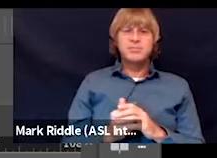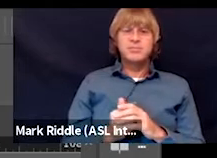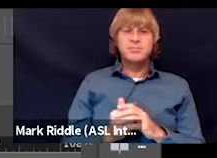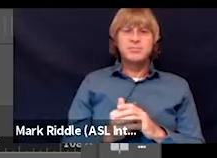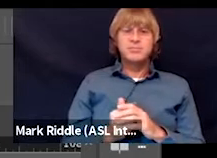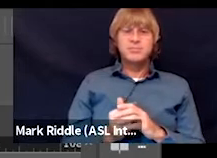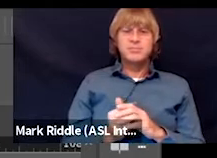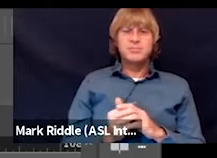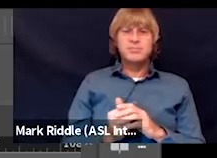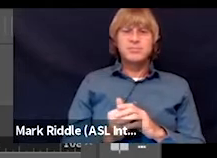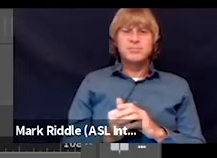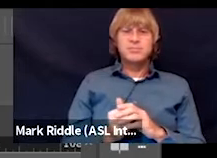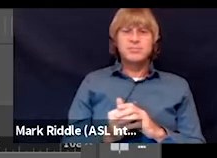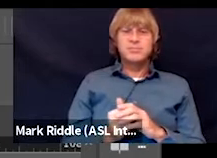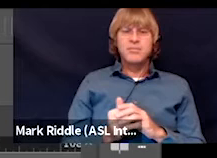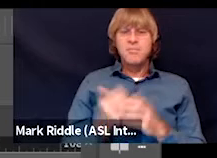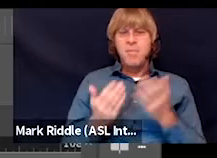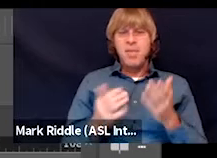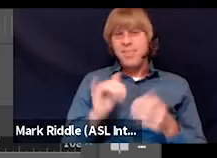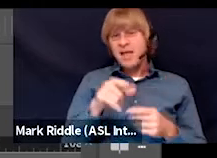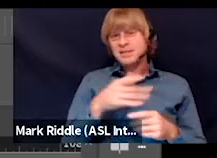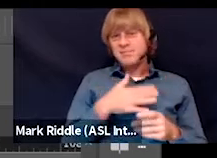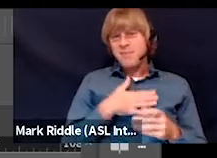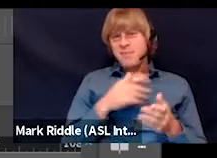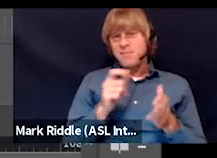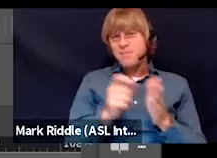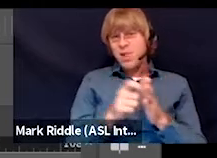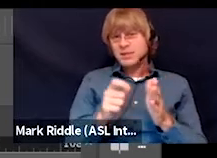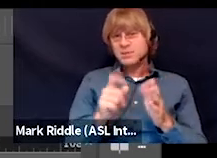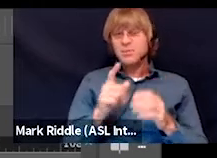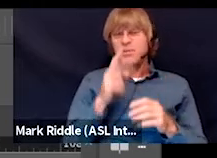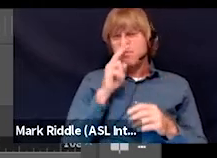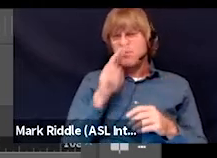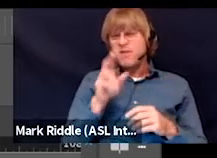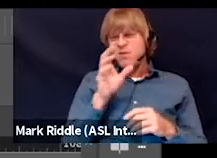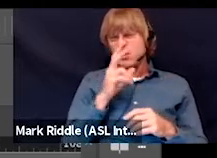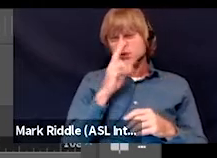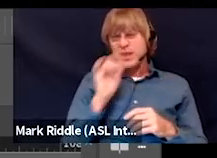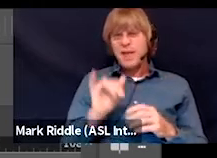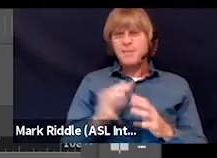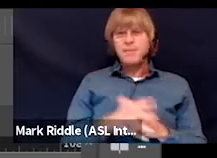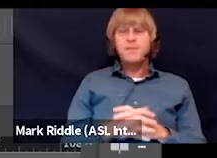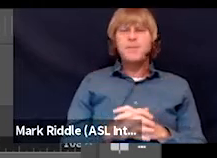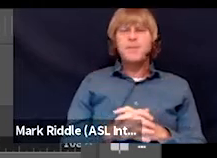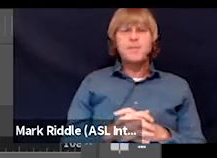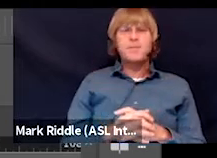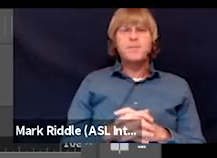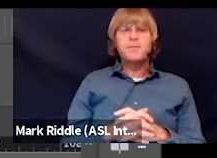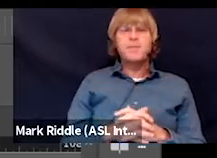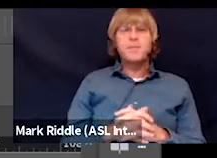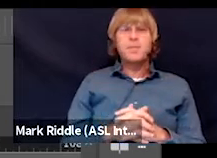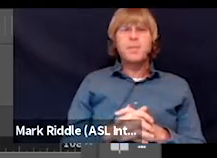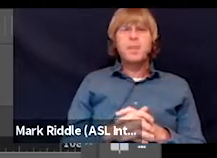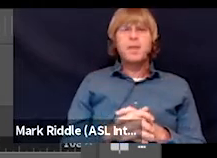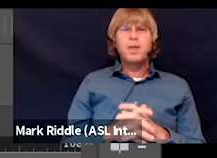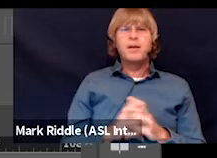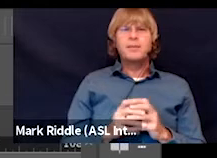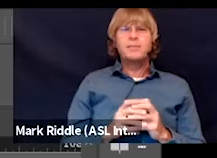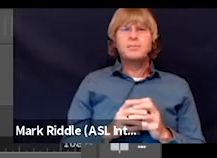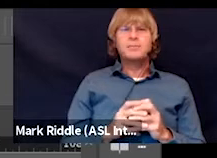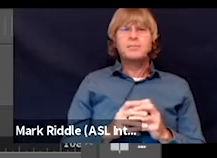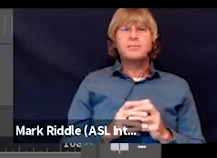And that could be my bullet. Let me preview it. Or that.